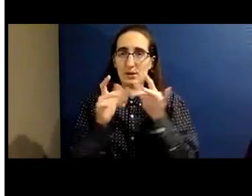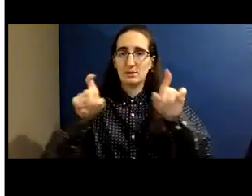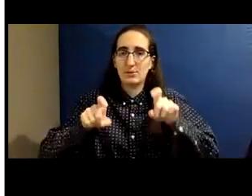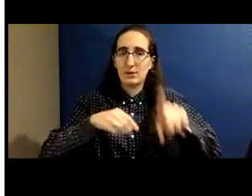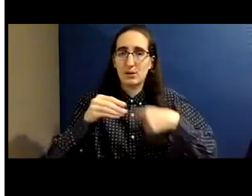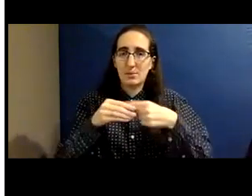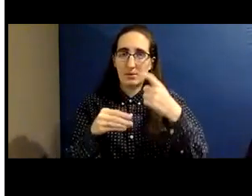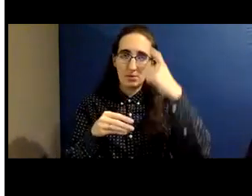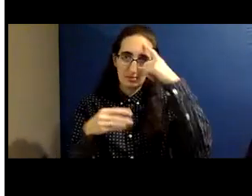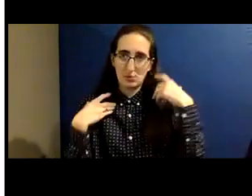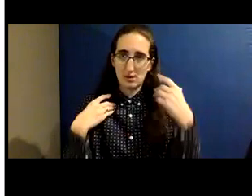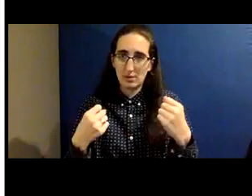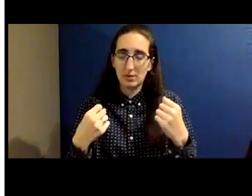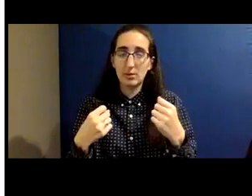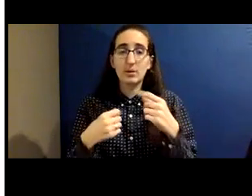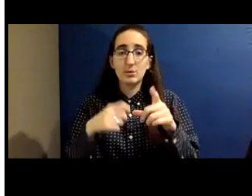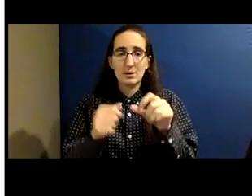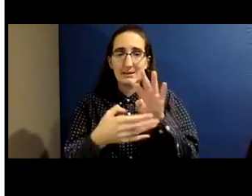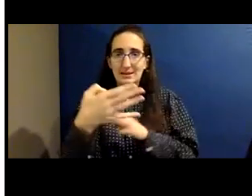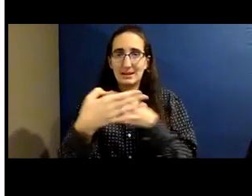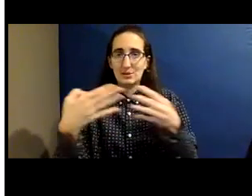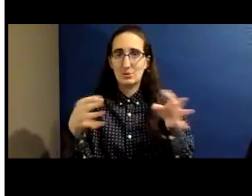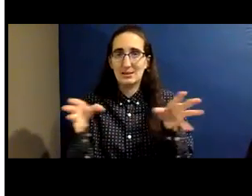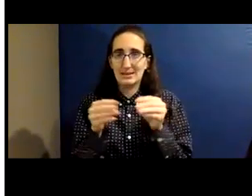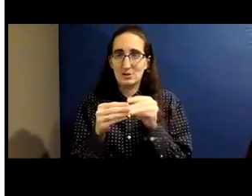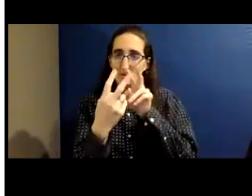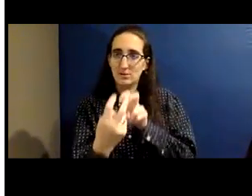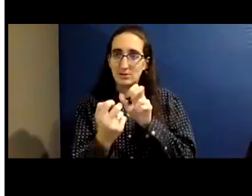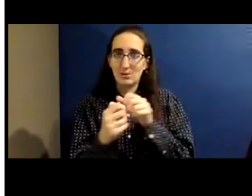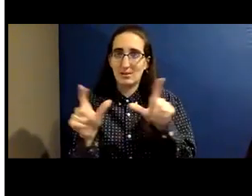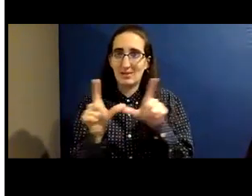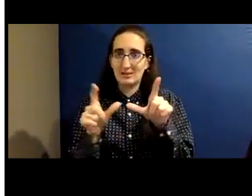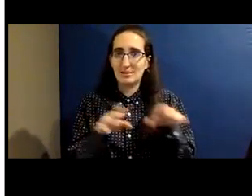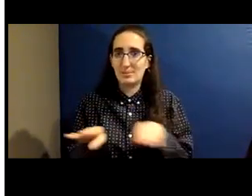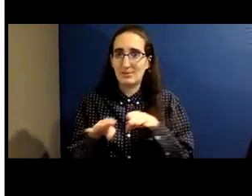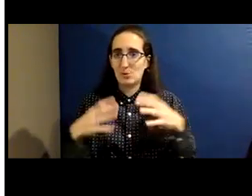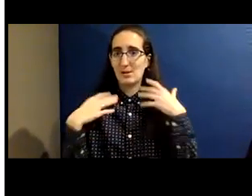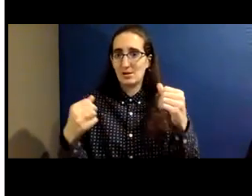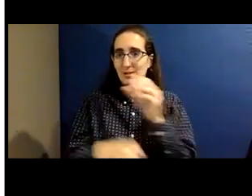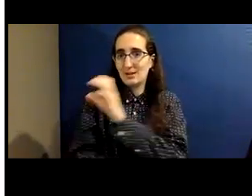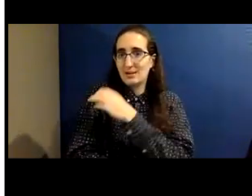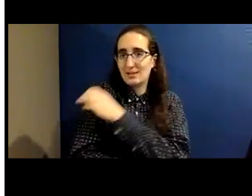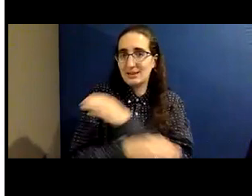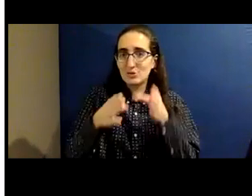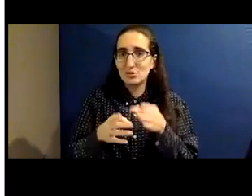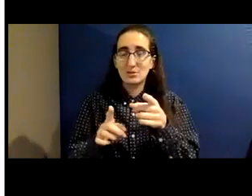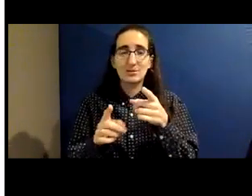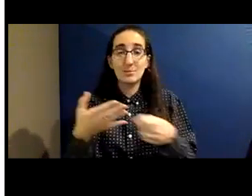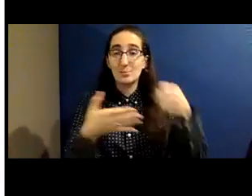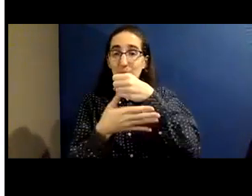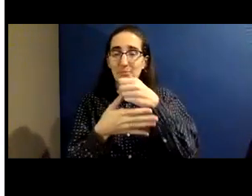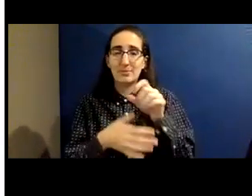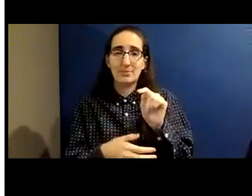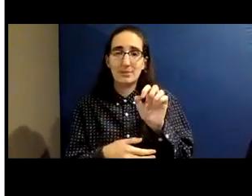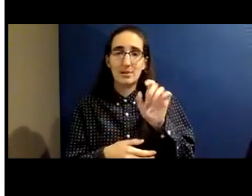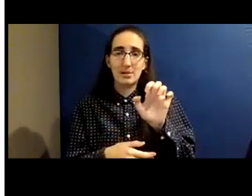health. And then you can schedule sessions with a licensed behavioral health clinician. And it's primarily telehealth, so